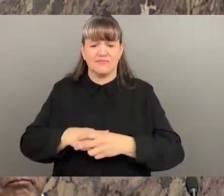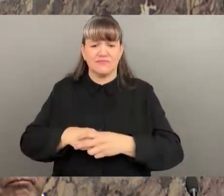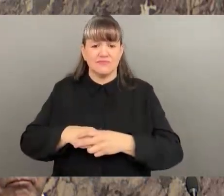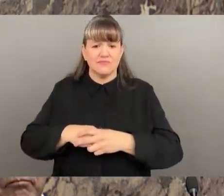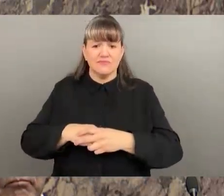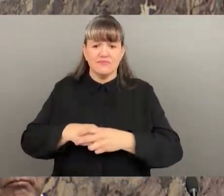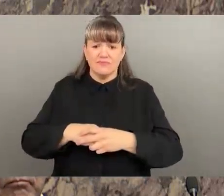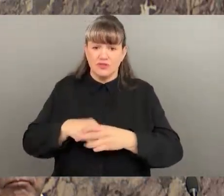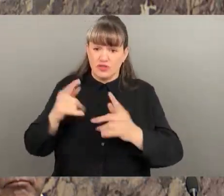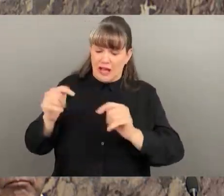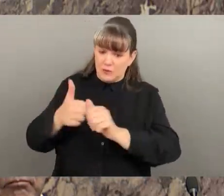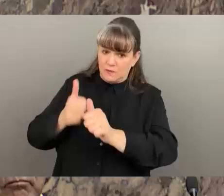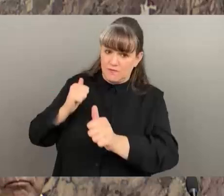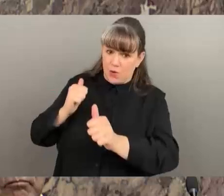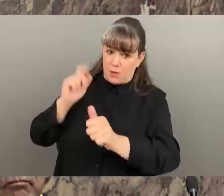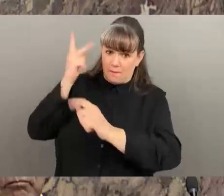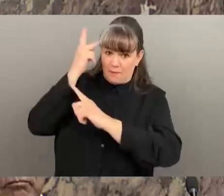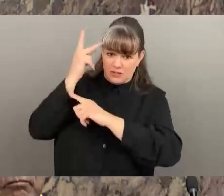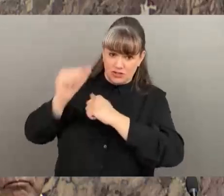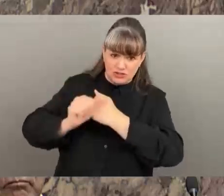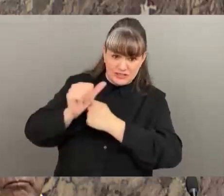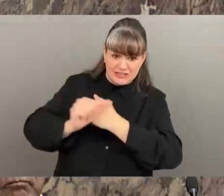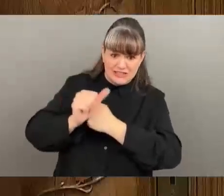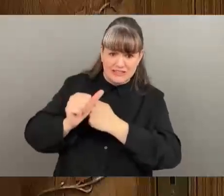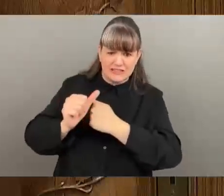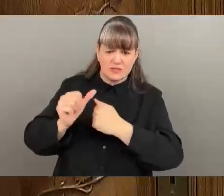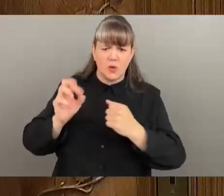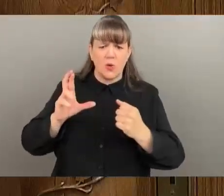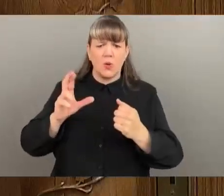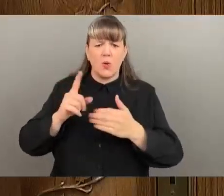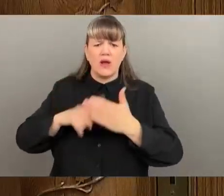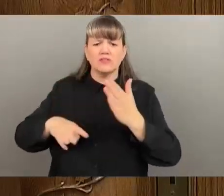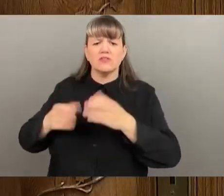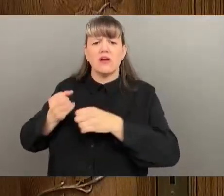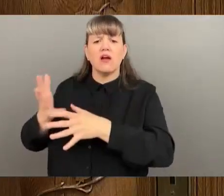from modernizing involuntary care?